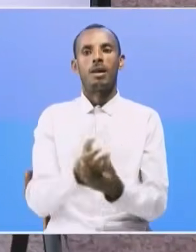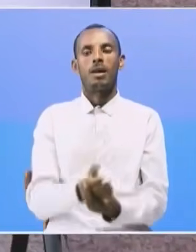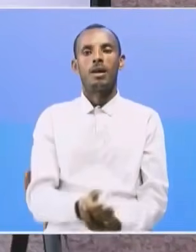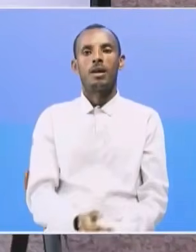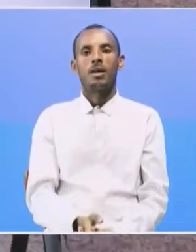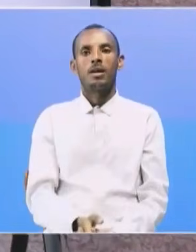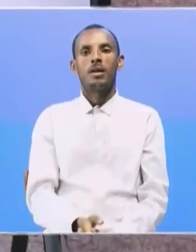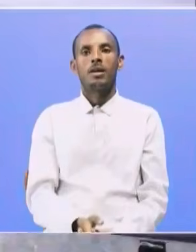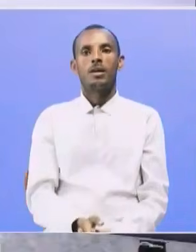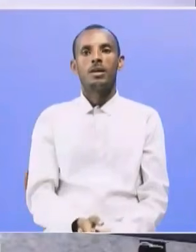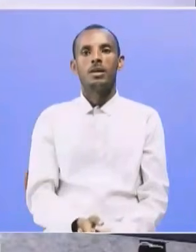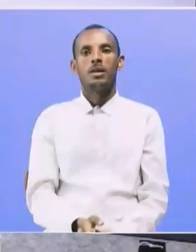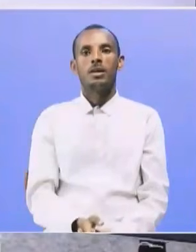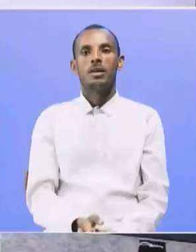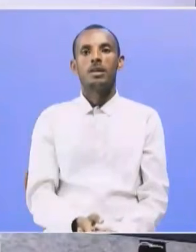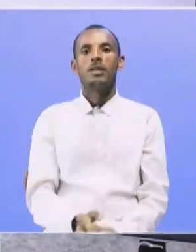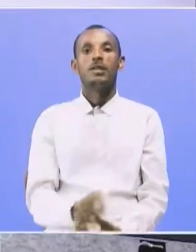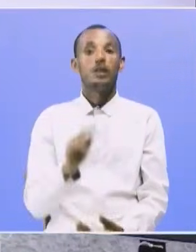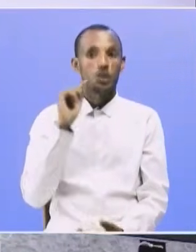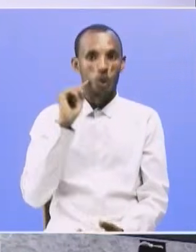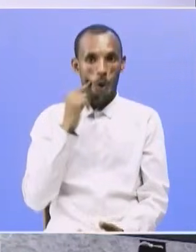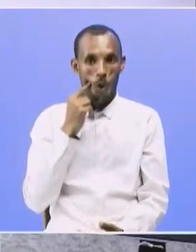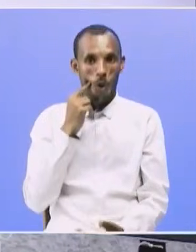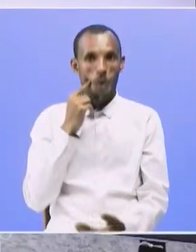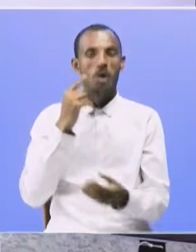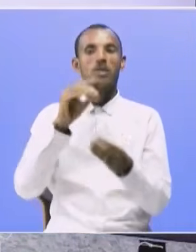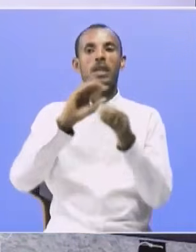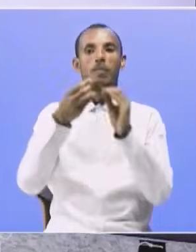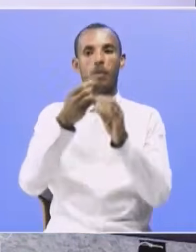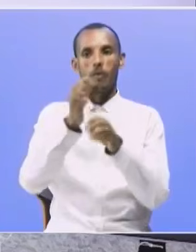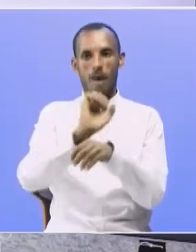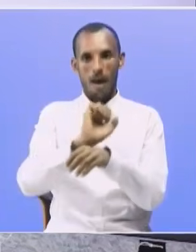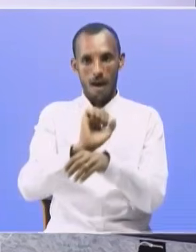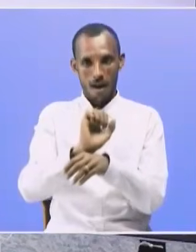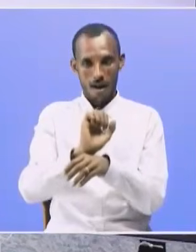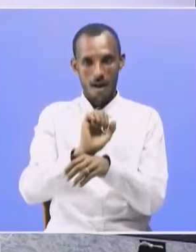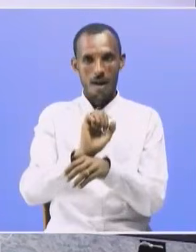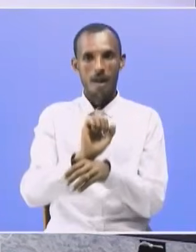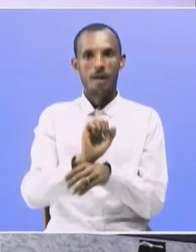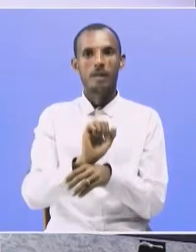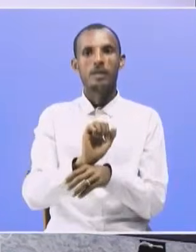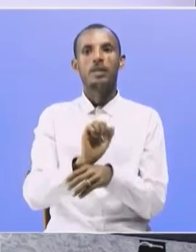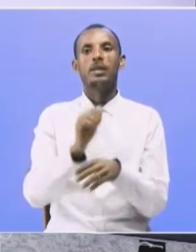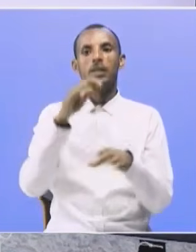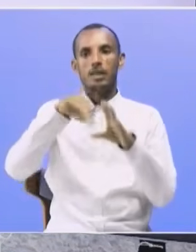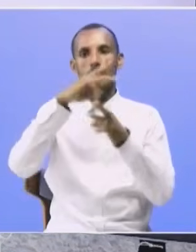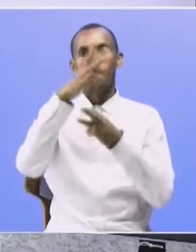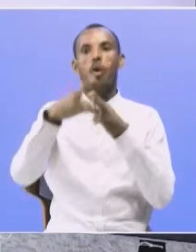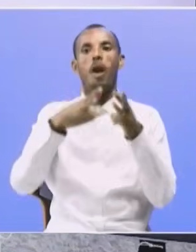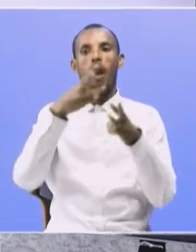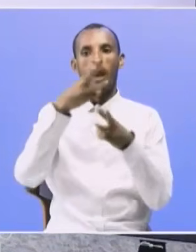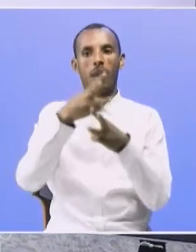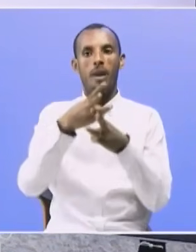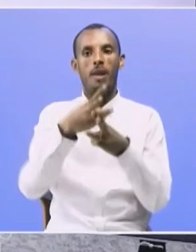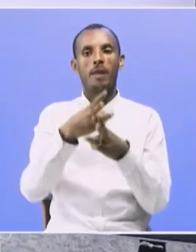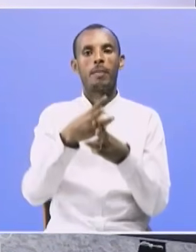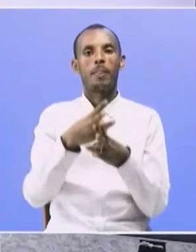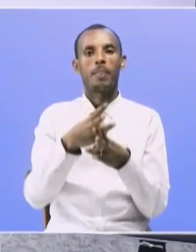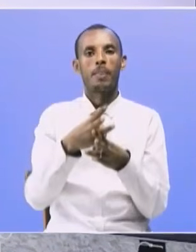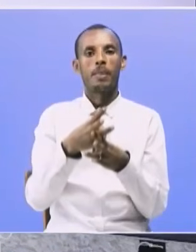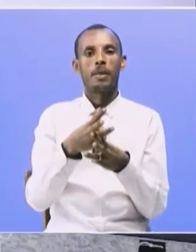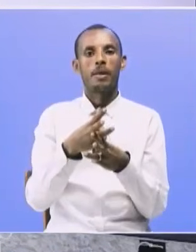I'll repeat again. Even though the number of cars in the world is so many,